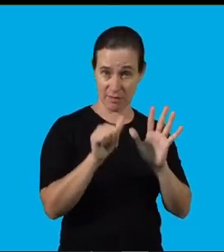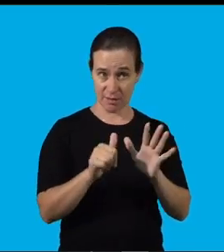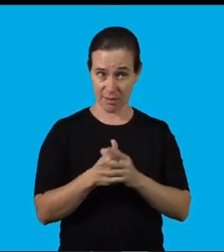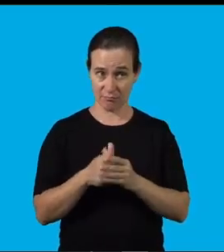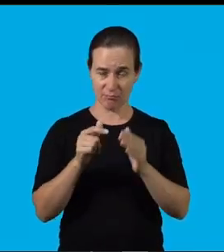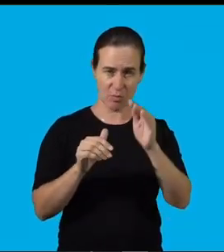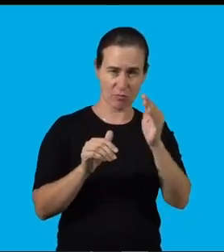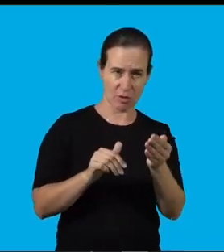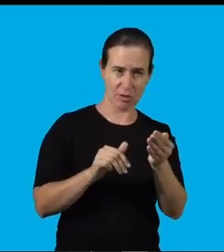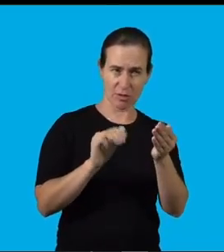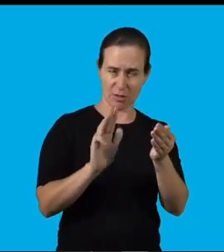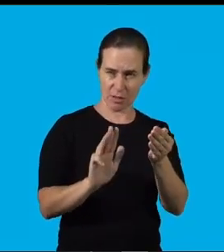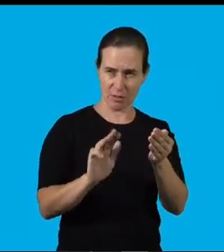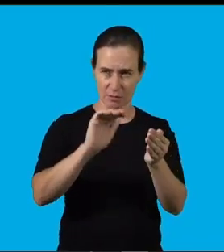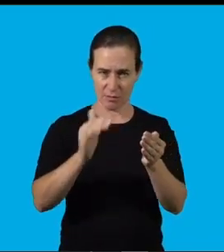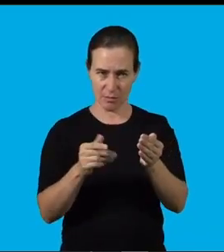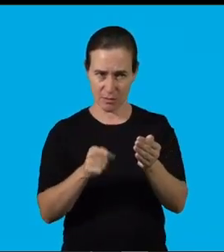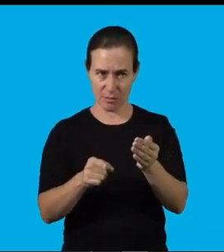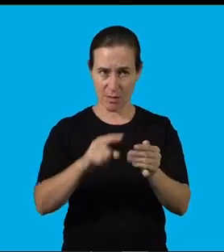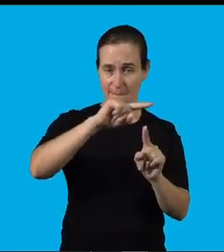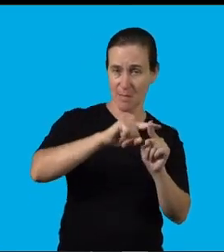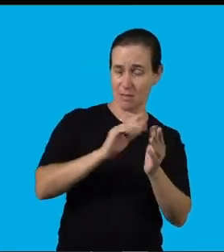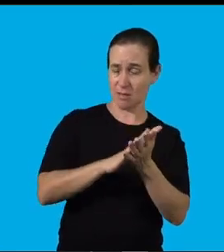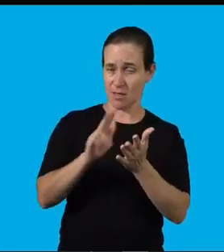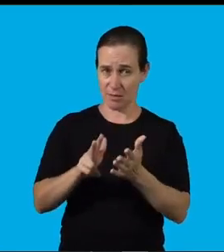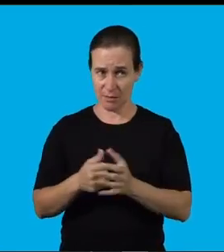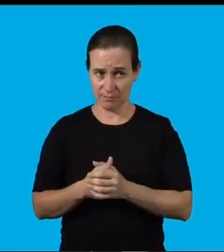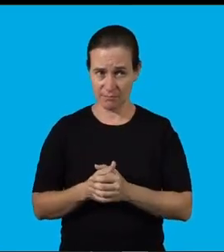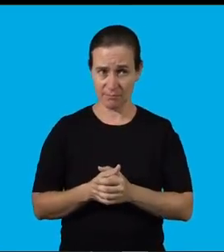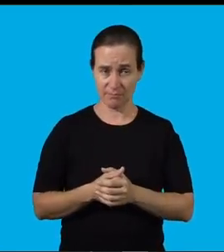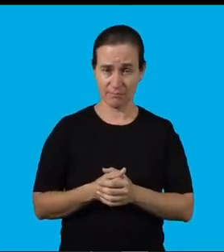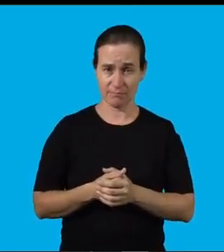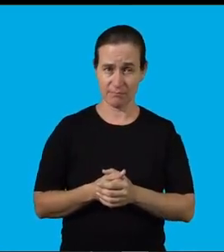-6, in brackets we've got 9 plus 18